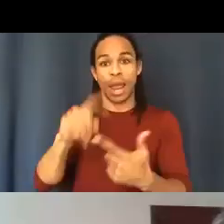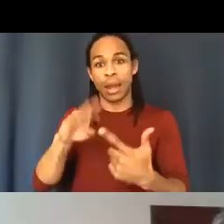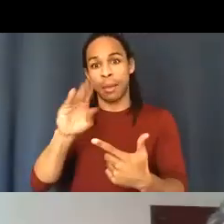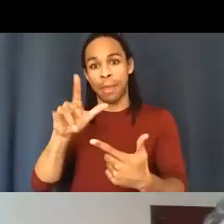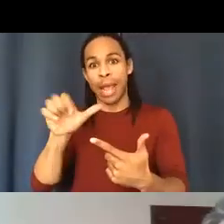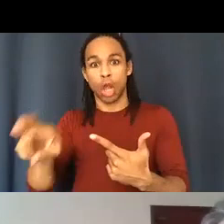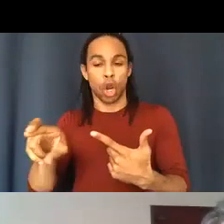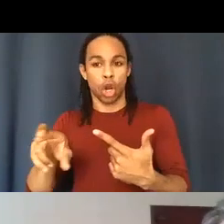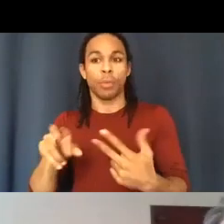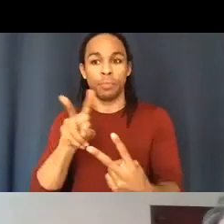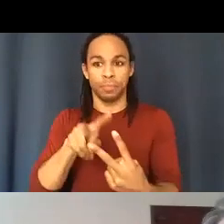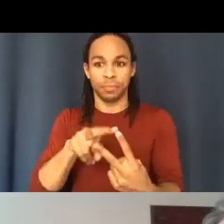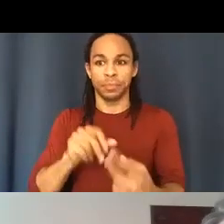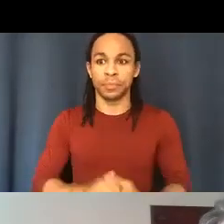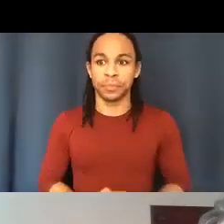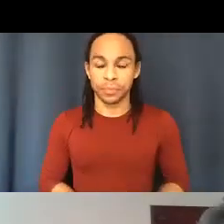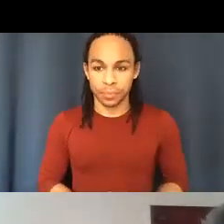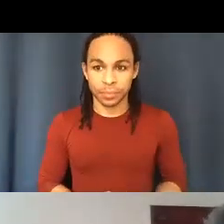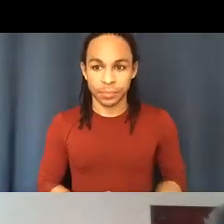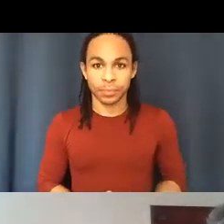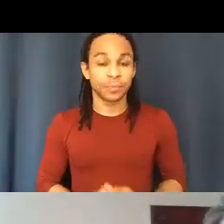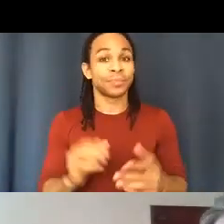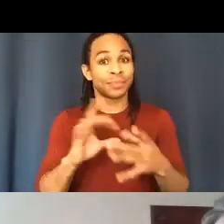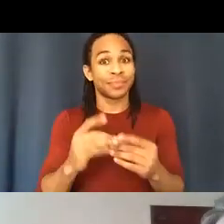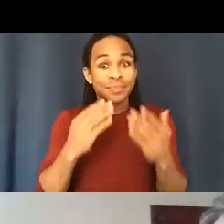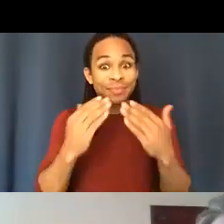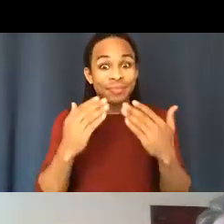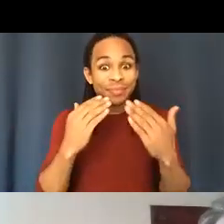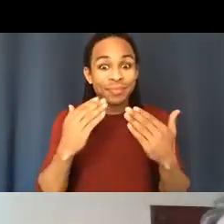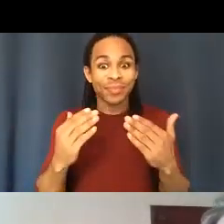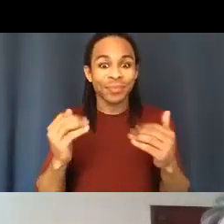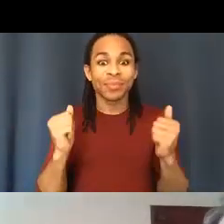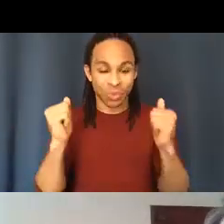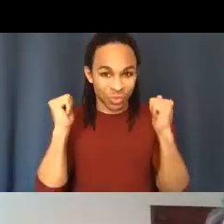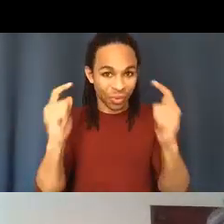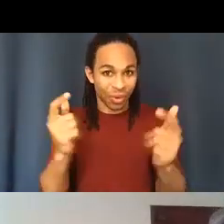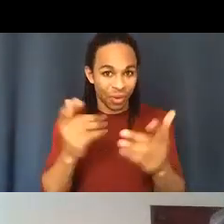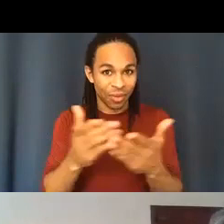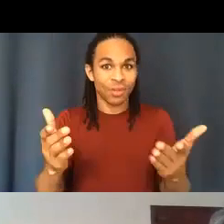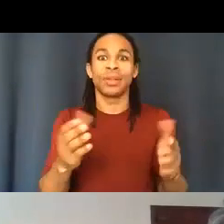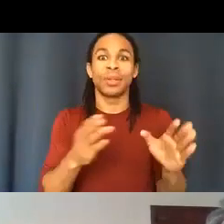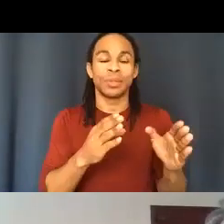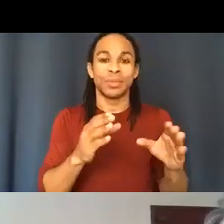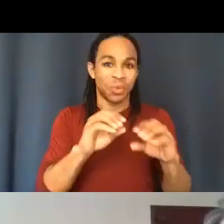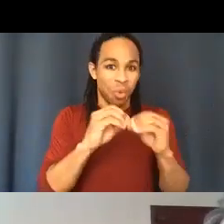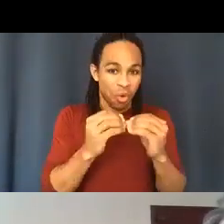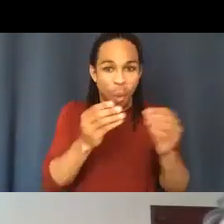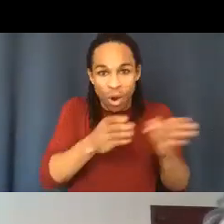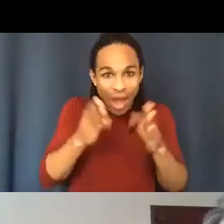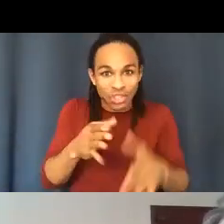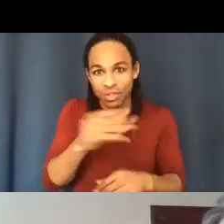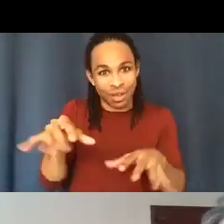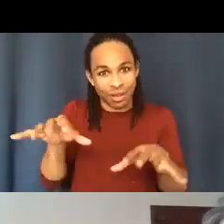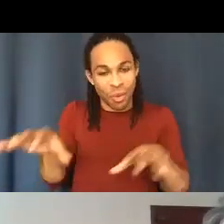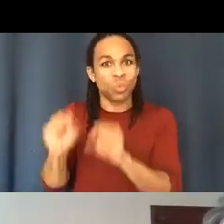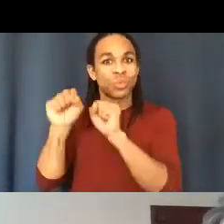Thank you very much to all the organizers and hosts. We're very happy to be